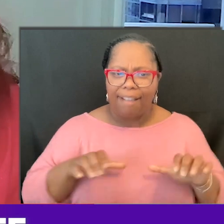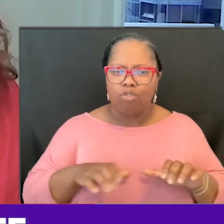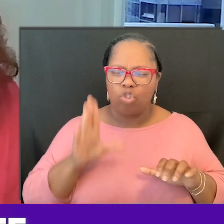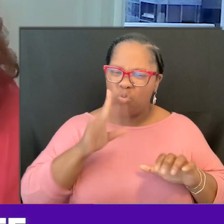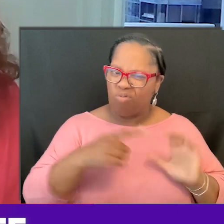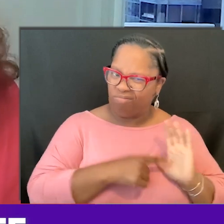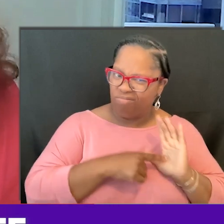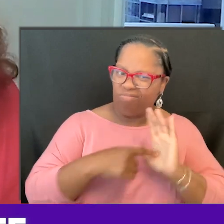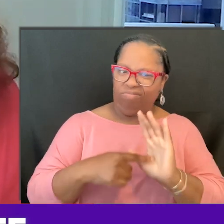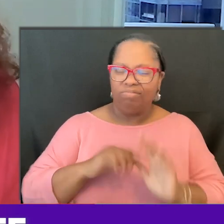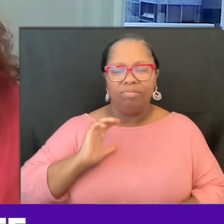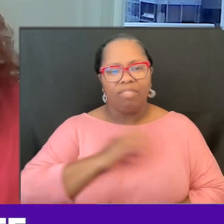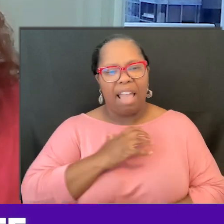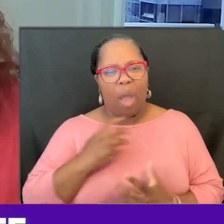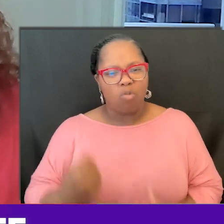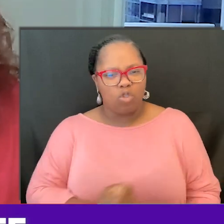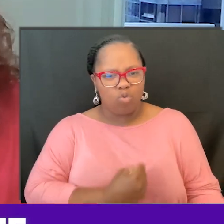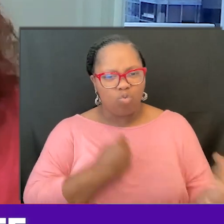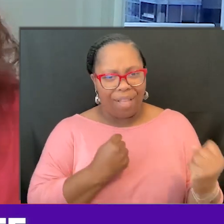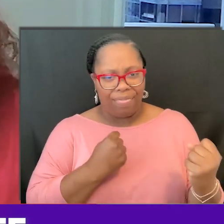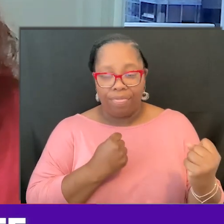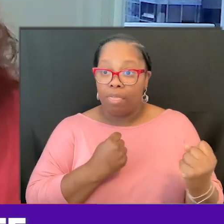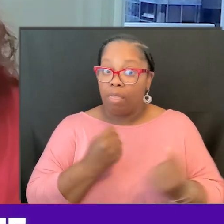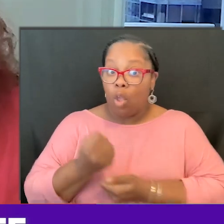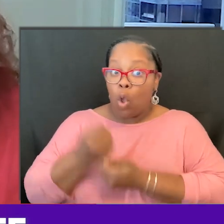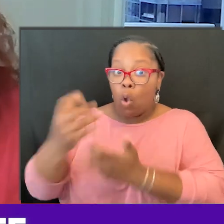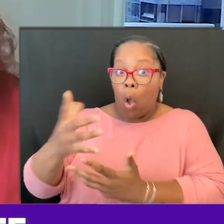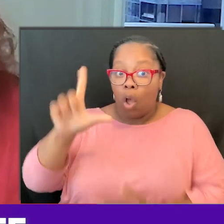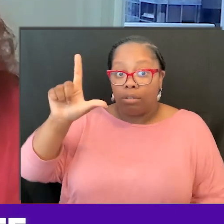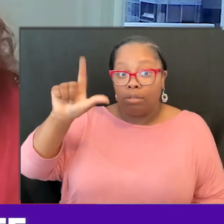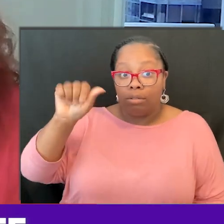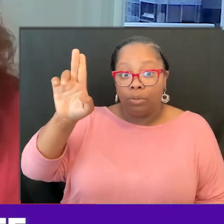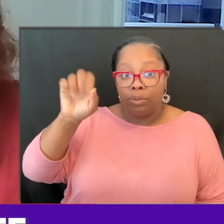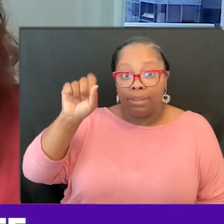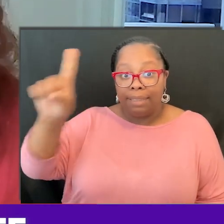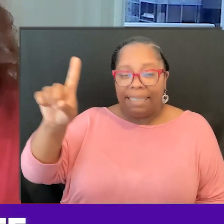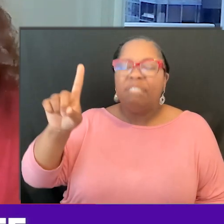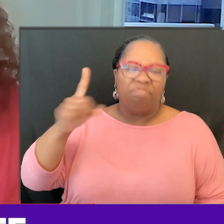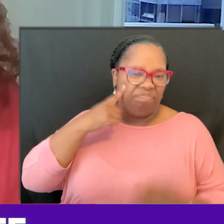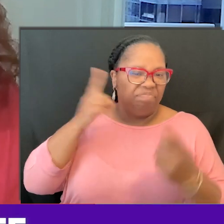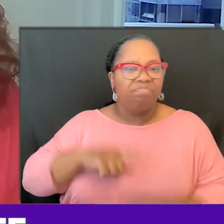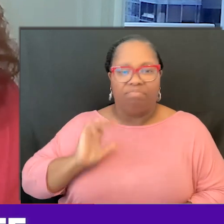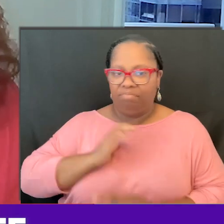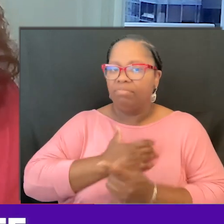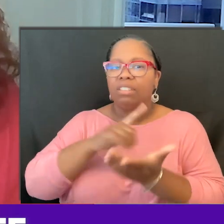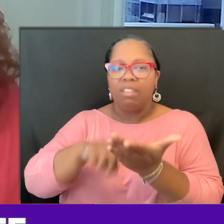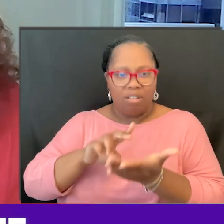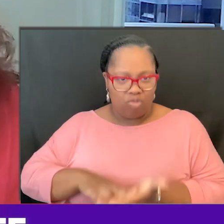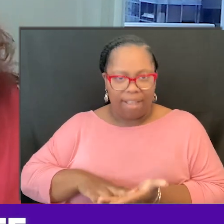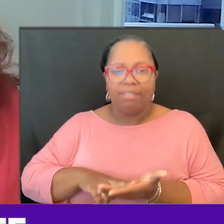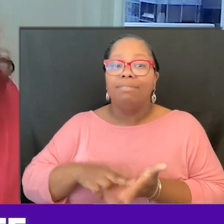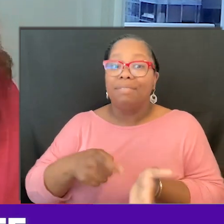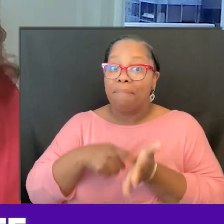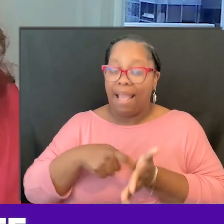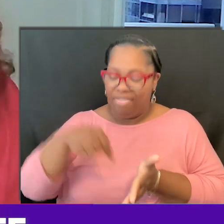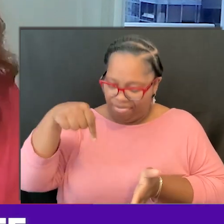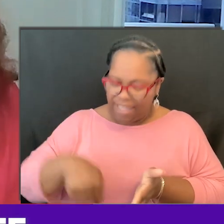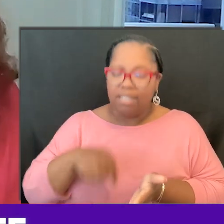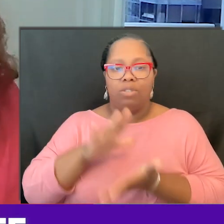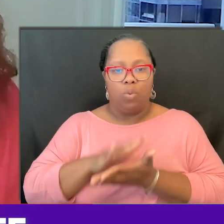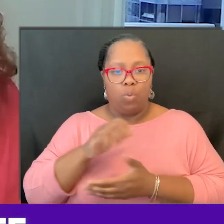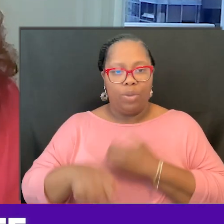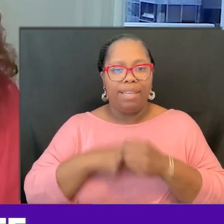and push the district to agree to our contract demands this school year. Just like